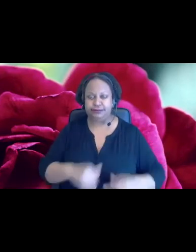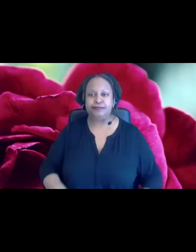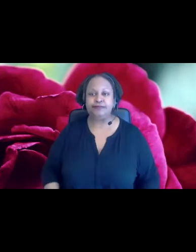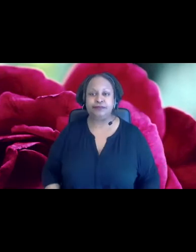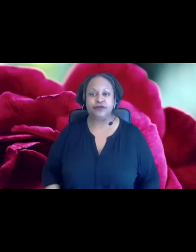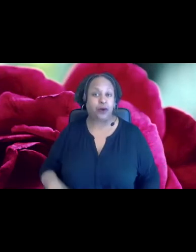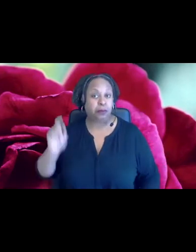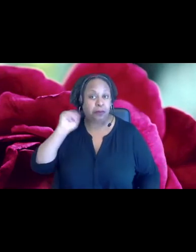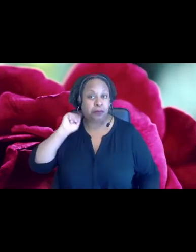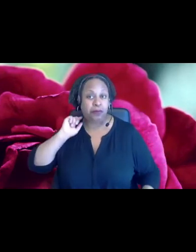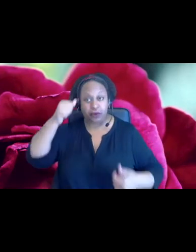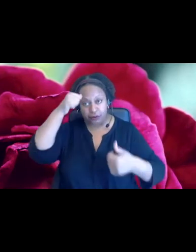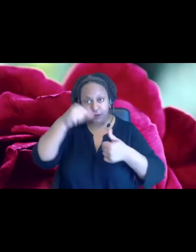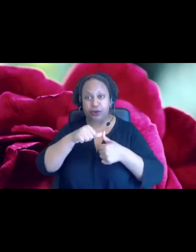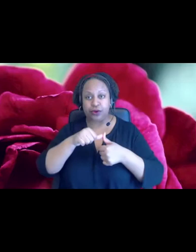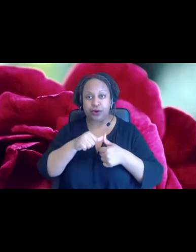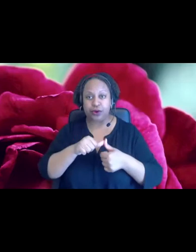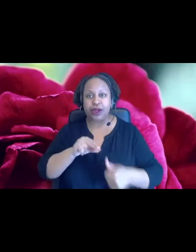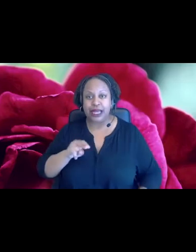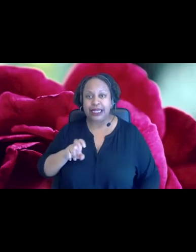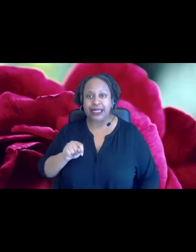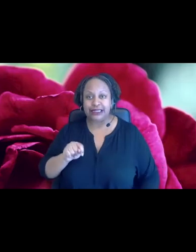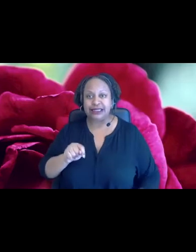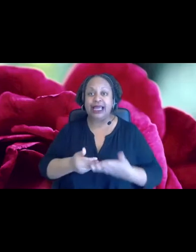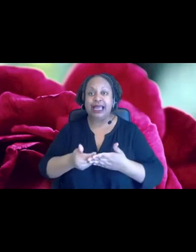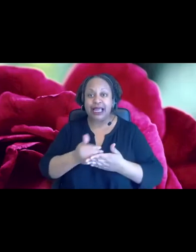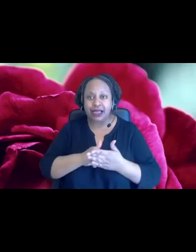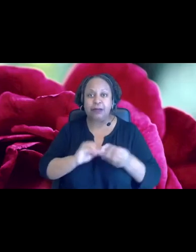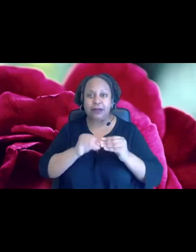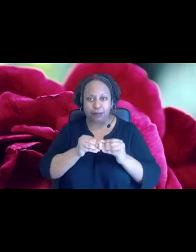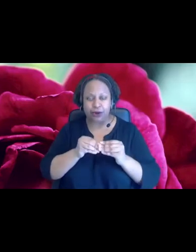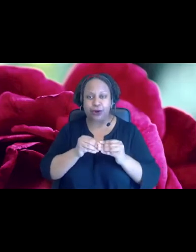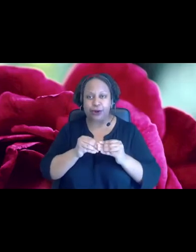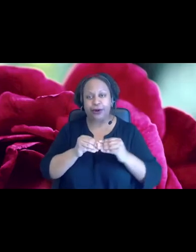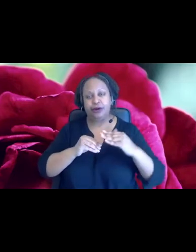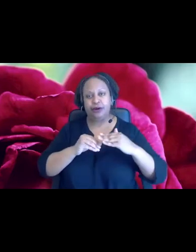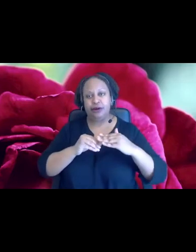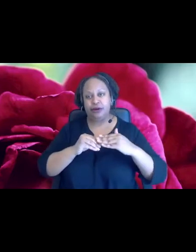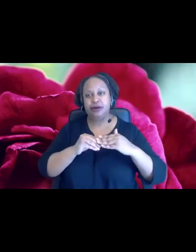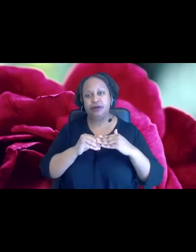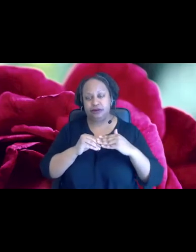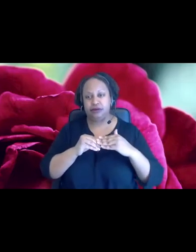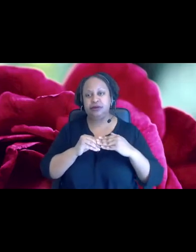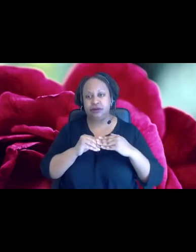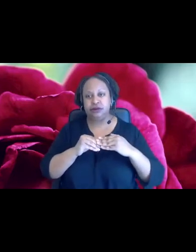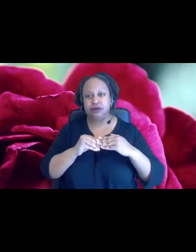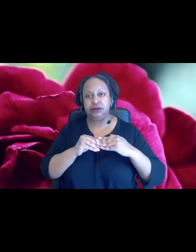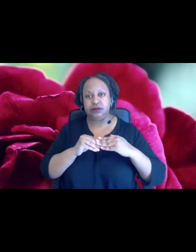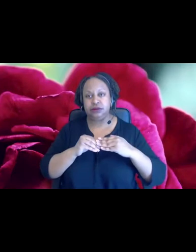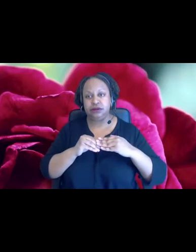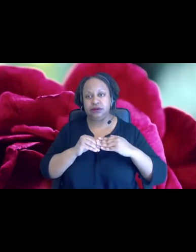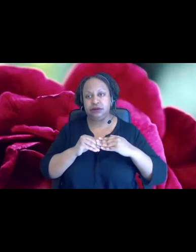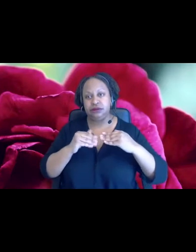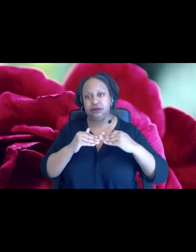please keep in mind, this is a net income number. That is the threshold. So it's not just the